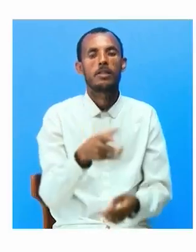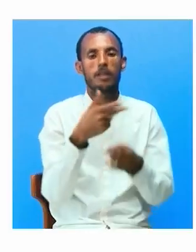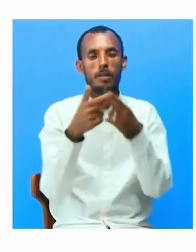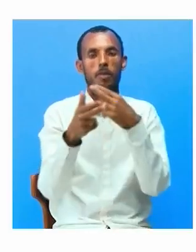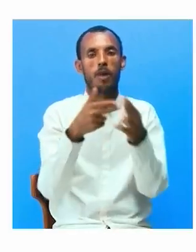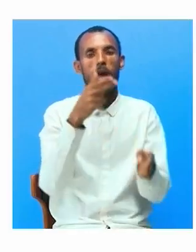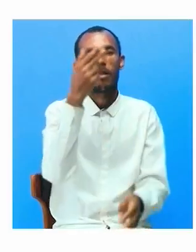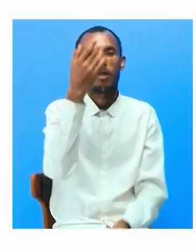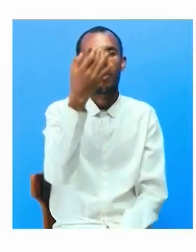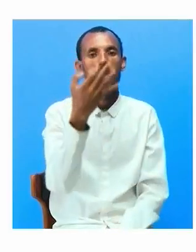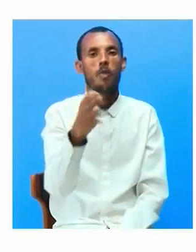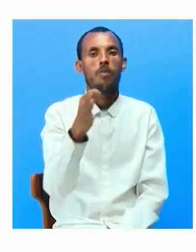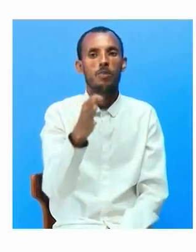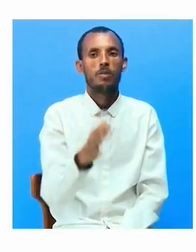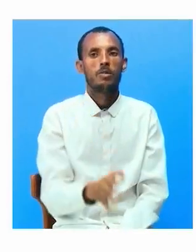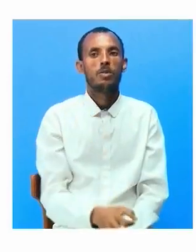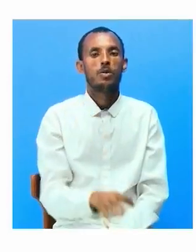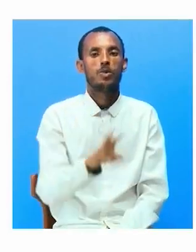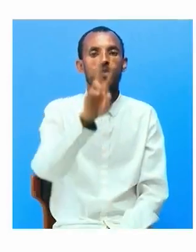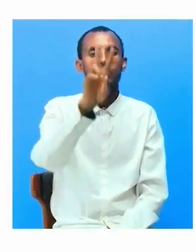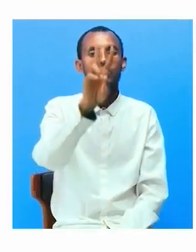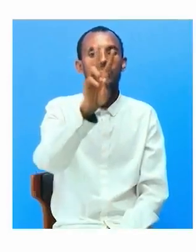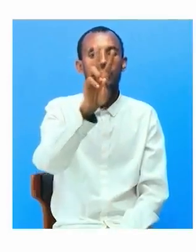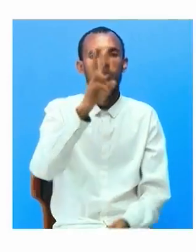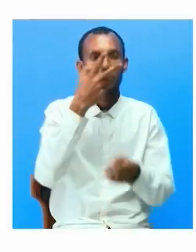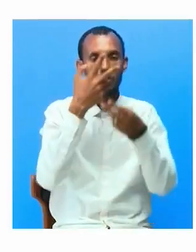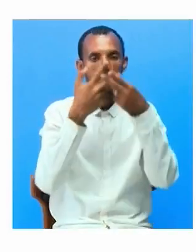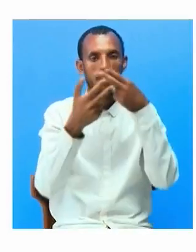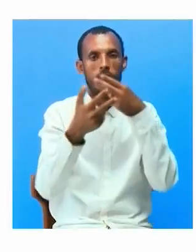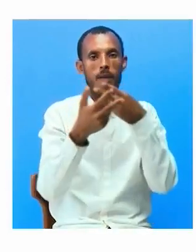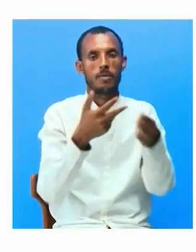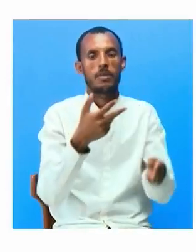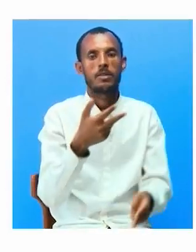of 2 times